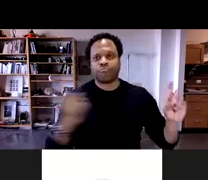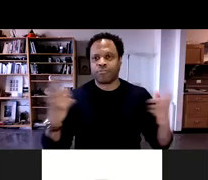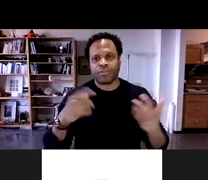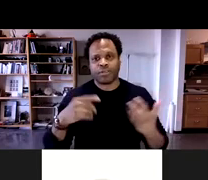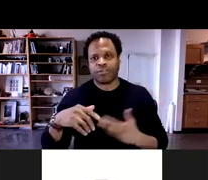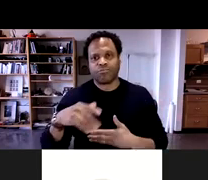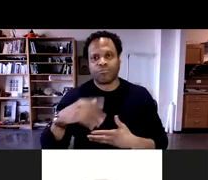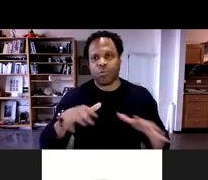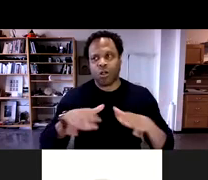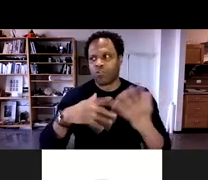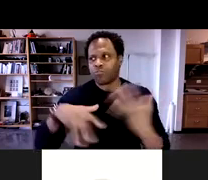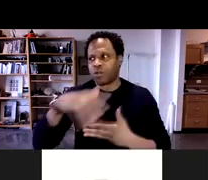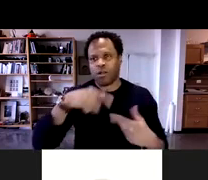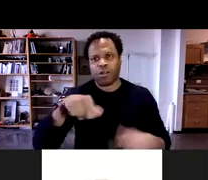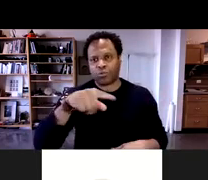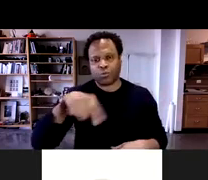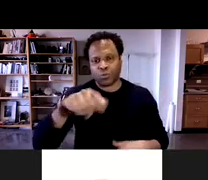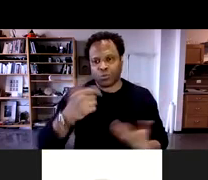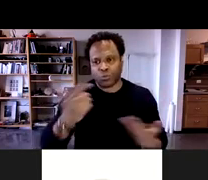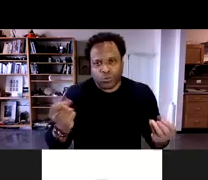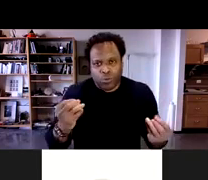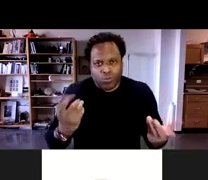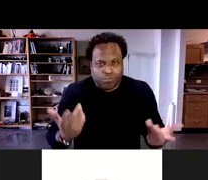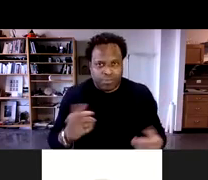have anything to indicate.